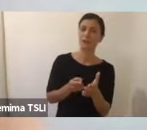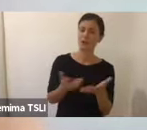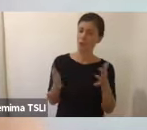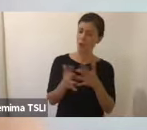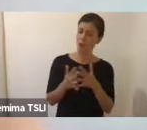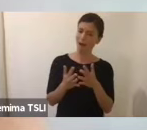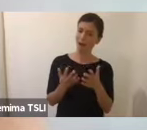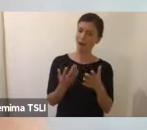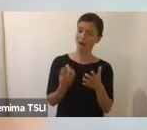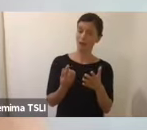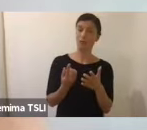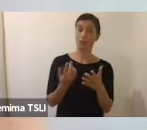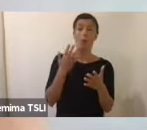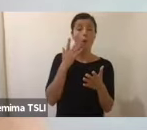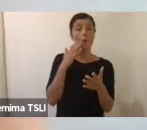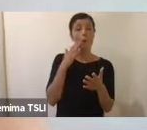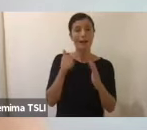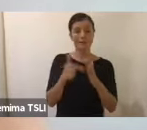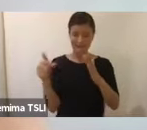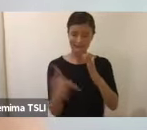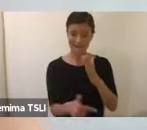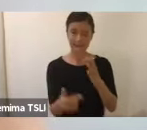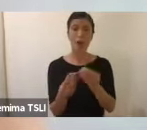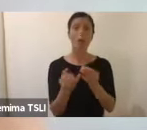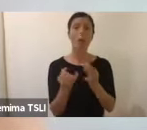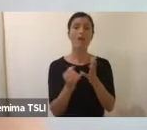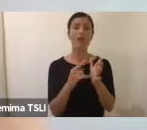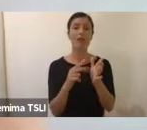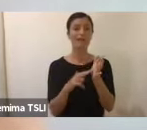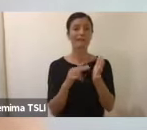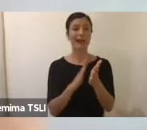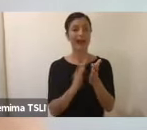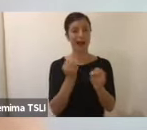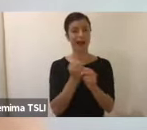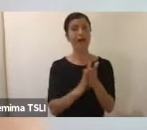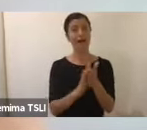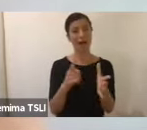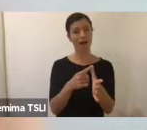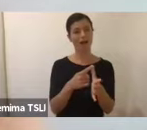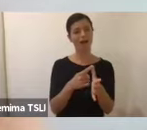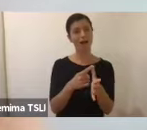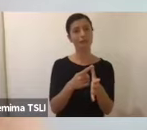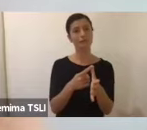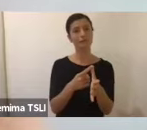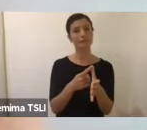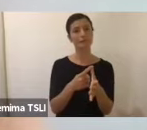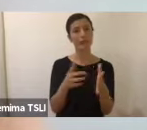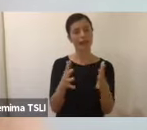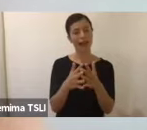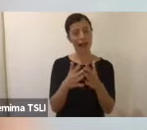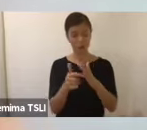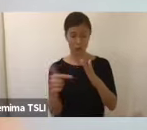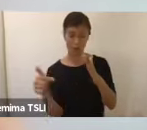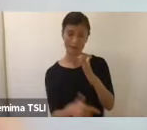that sense of belonging may not be in place for a person of colour to make that decision to go deeper maybe